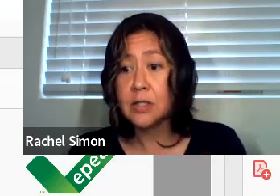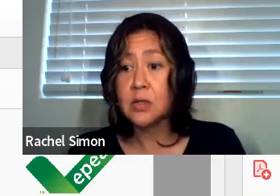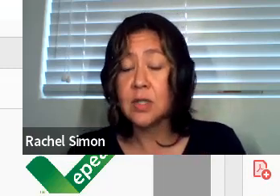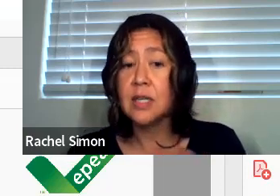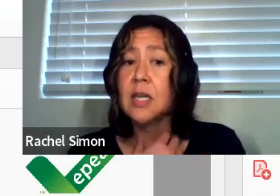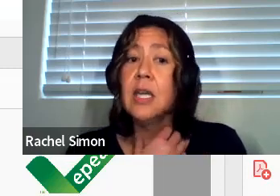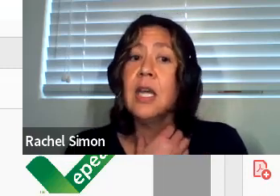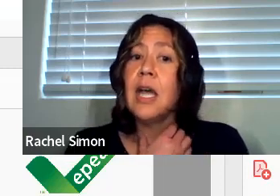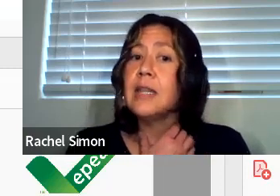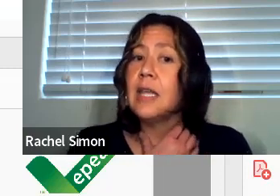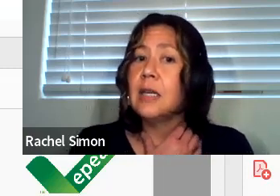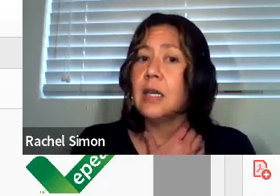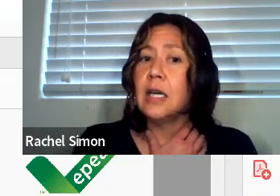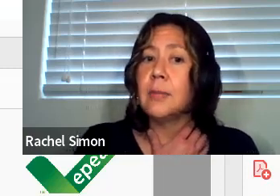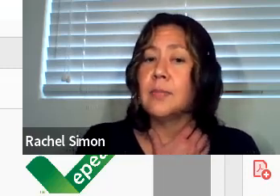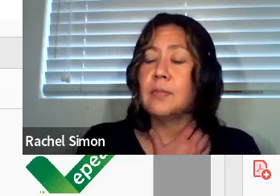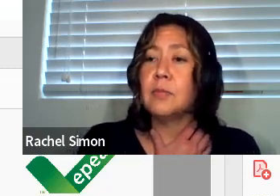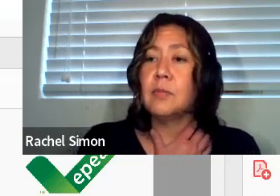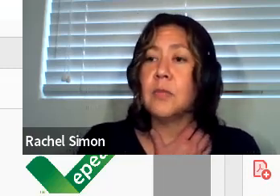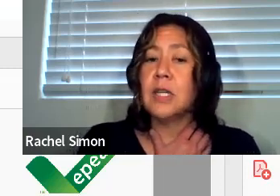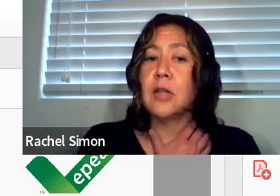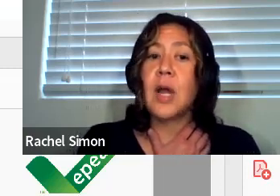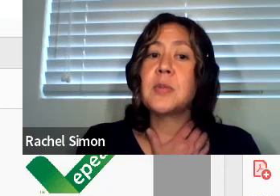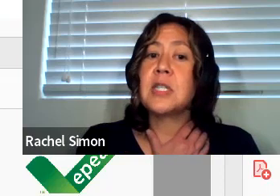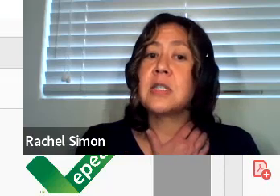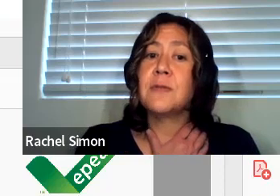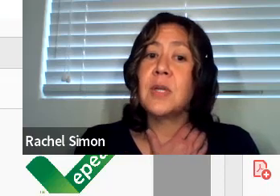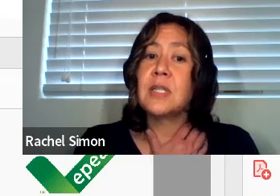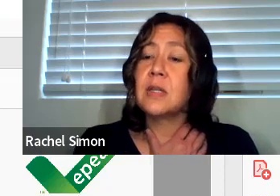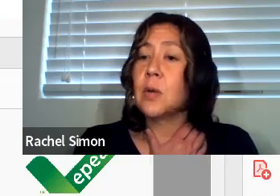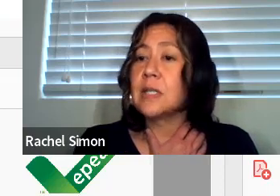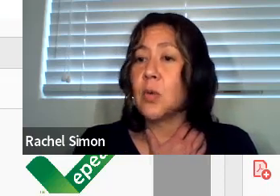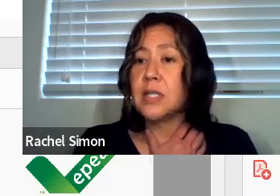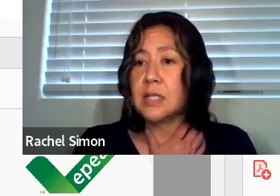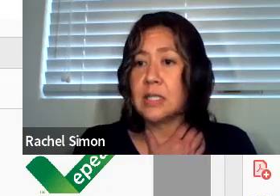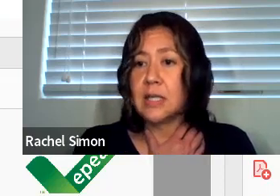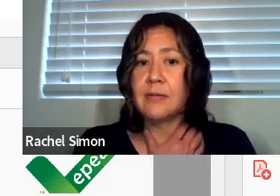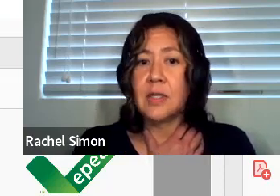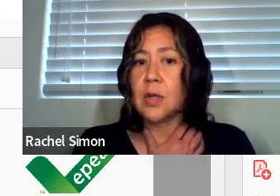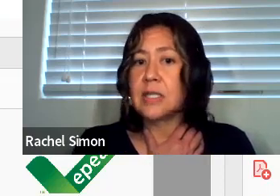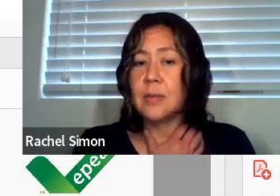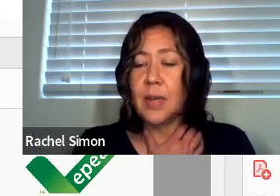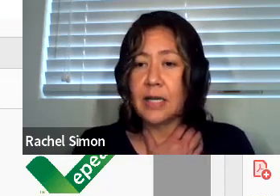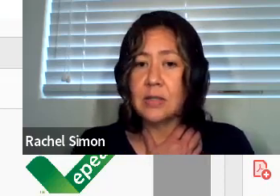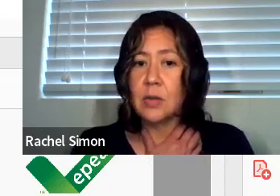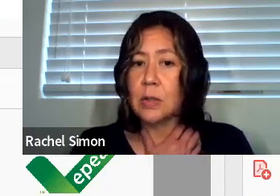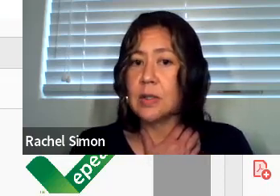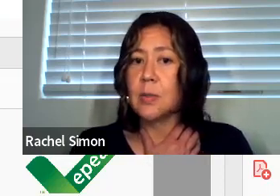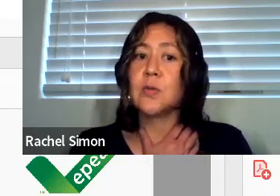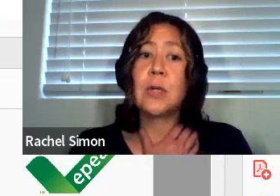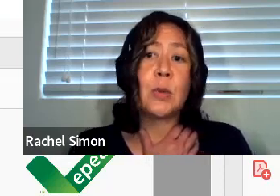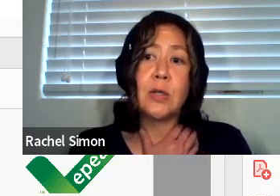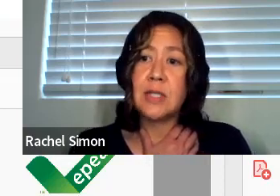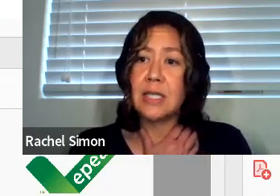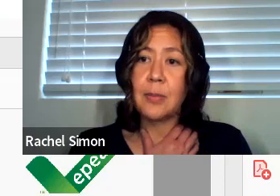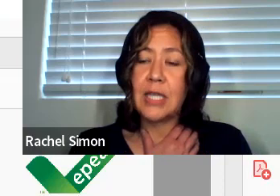whole industry? And then another option is to focus on the greatest quantity to have the greatest impact or the